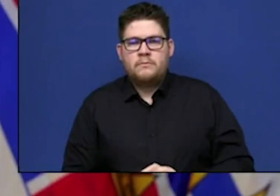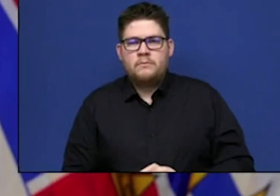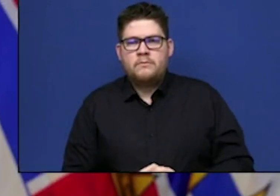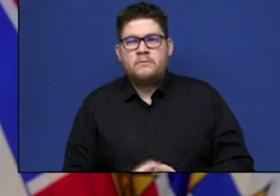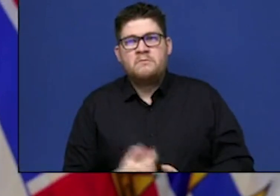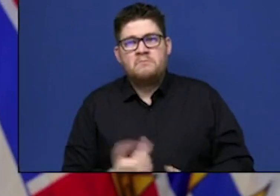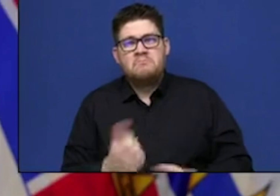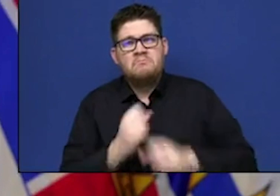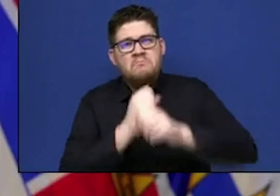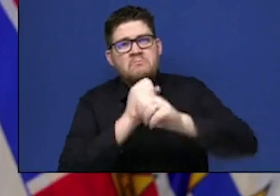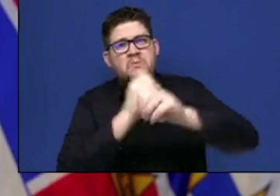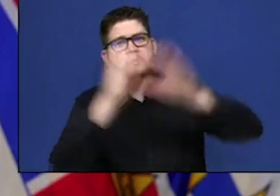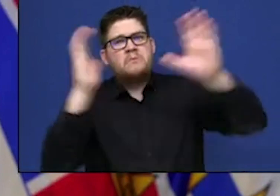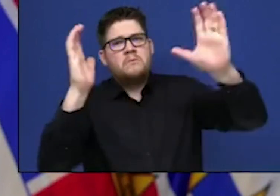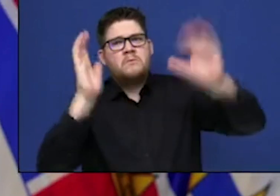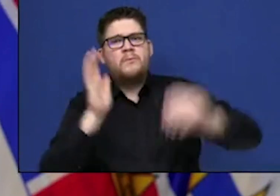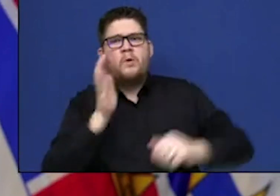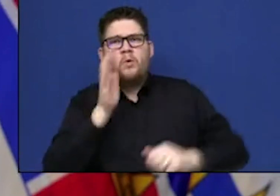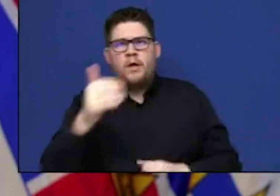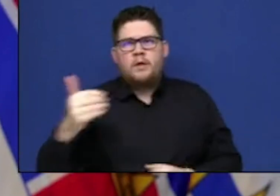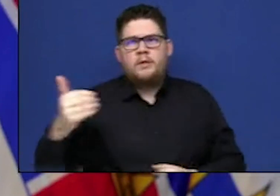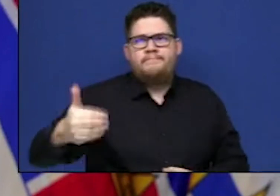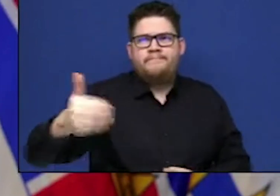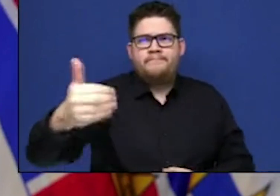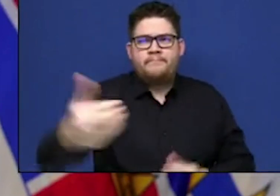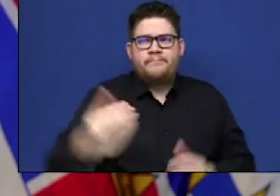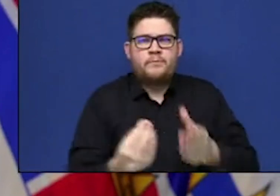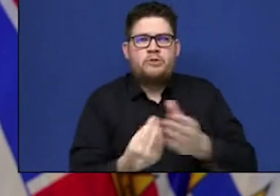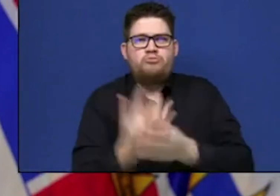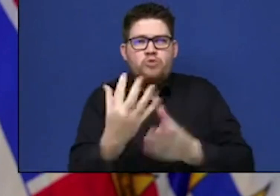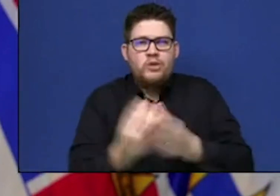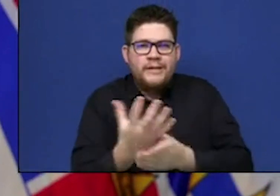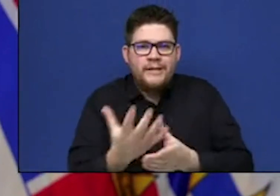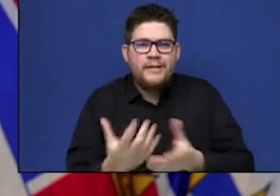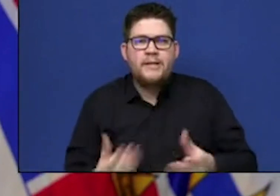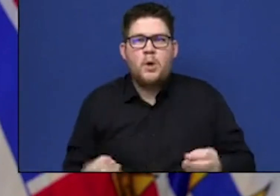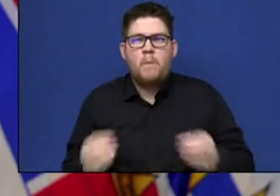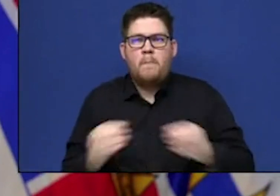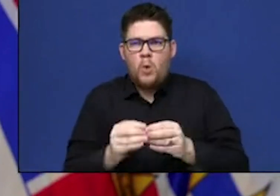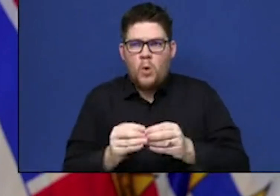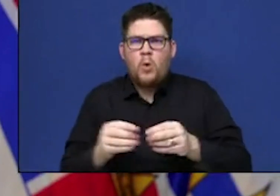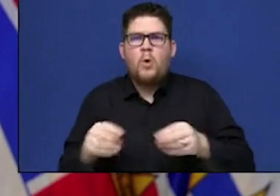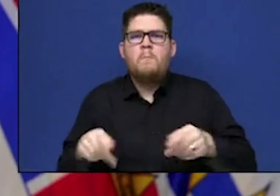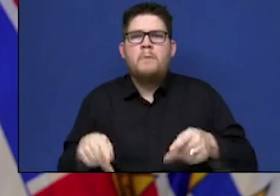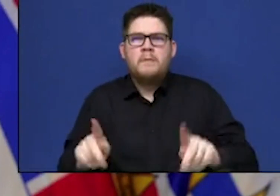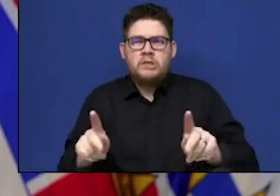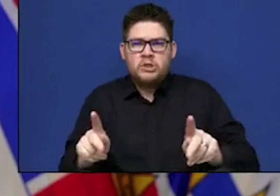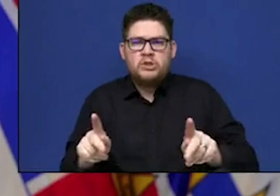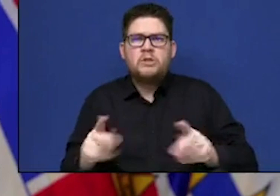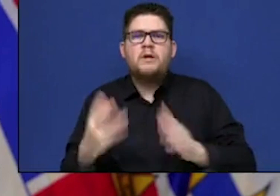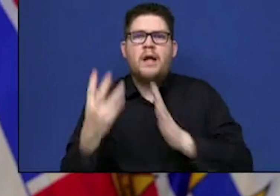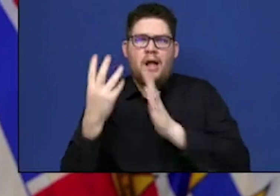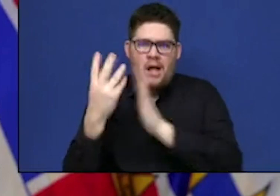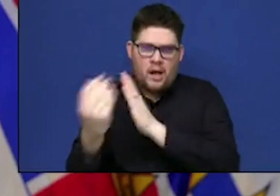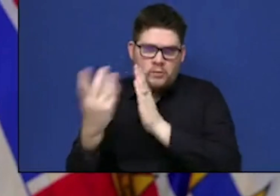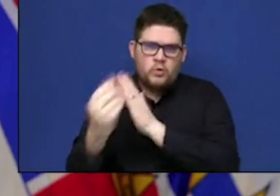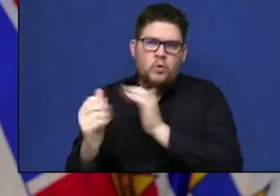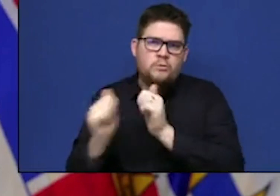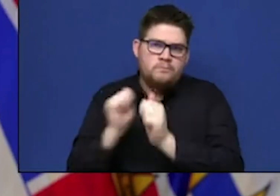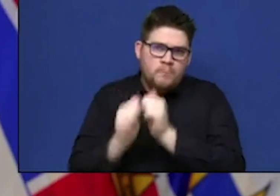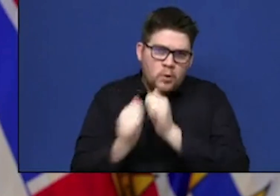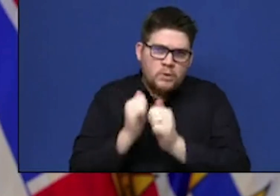this applies to adults. So what you can do is one-on-one training with a trainer or individual fitness